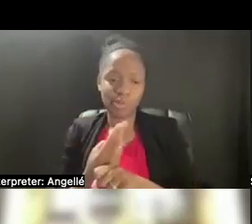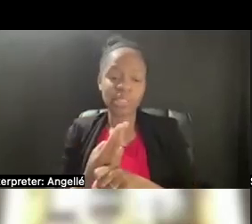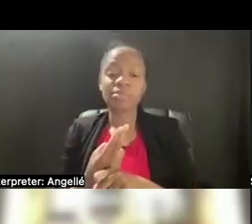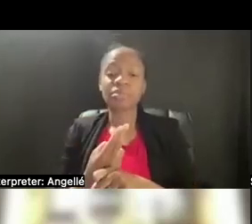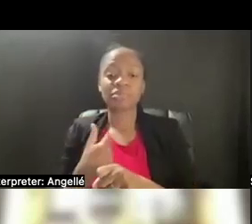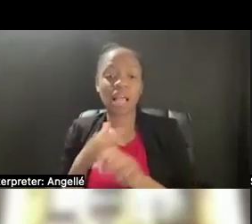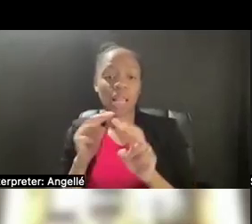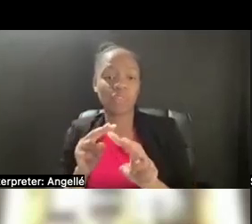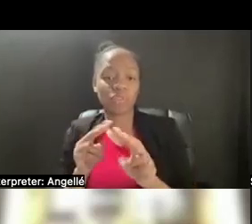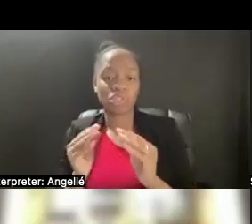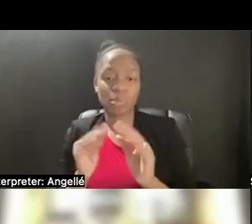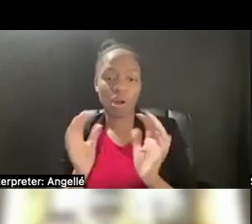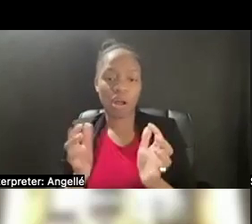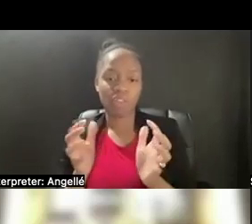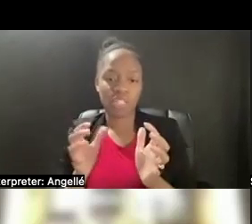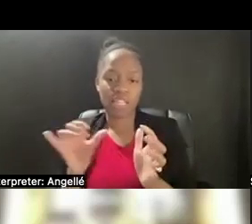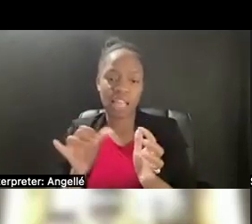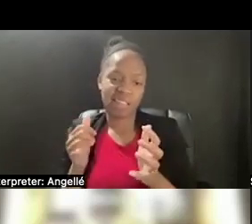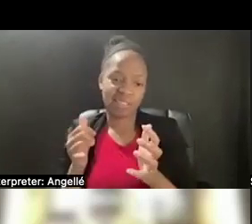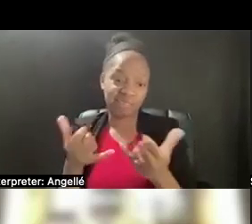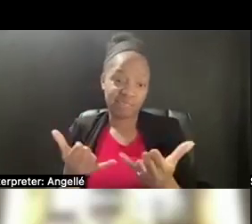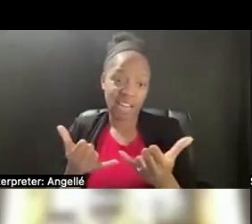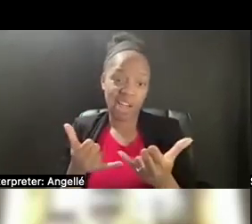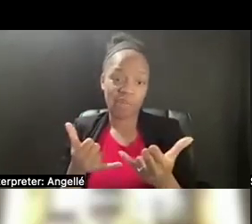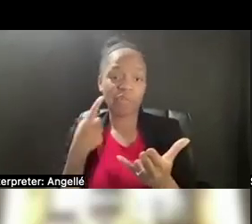look forward to more conversations like this in the future.